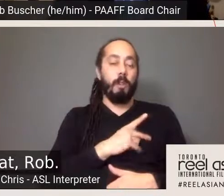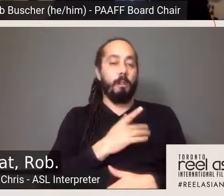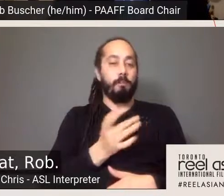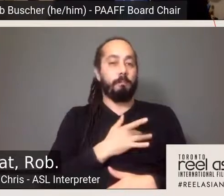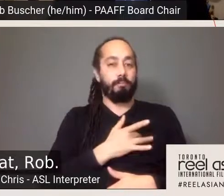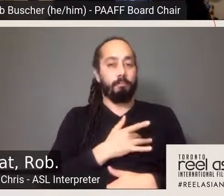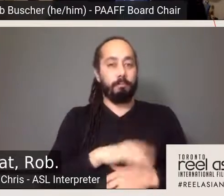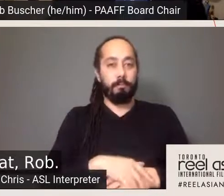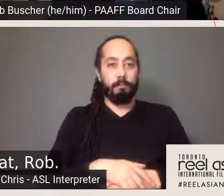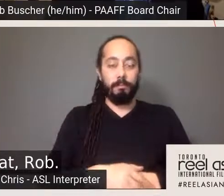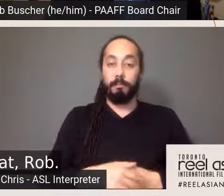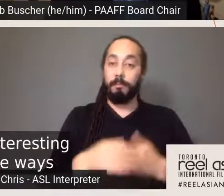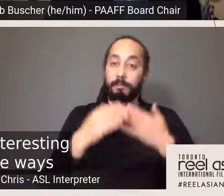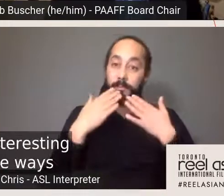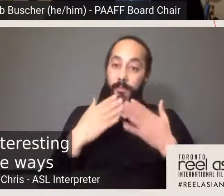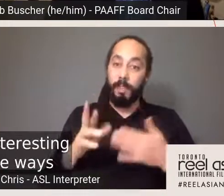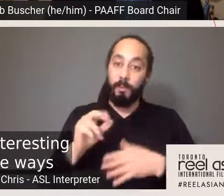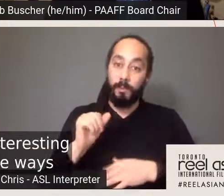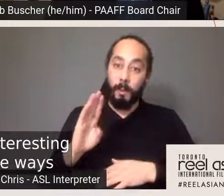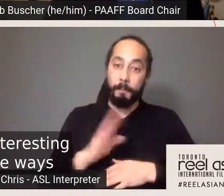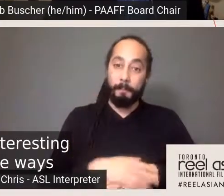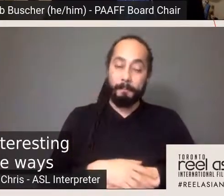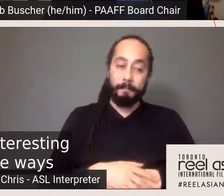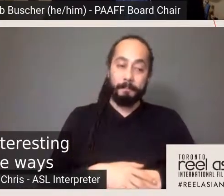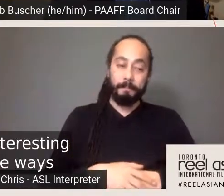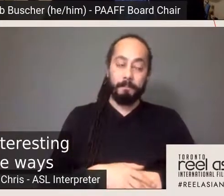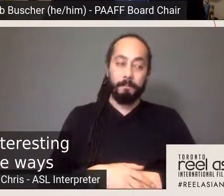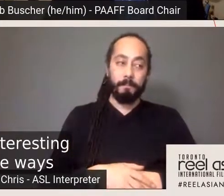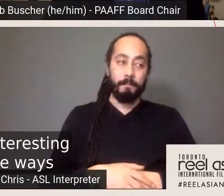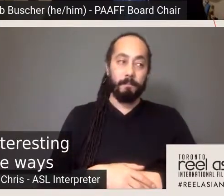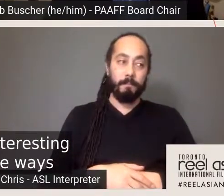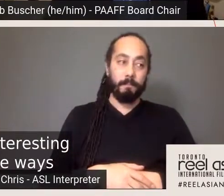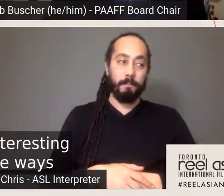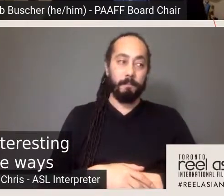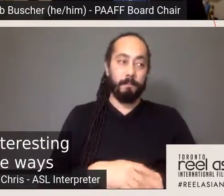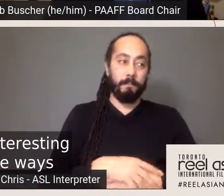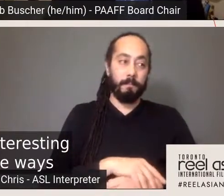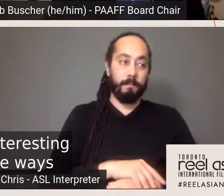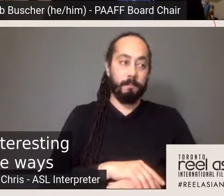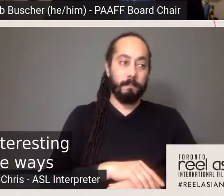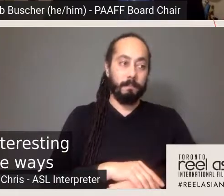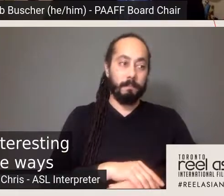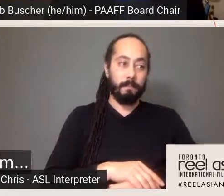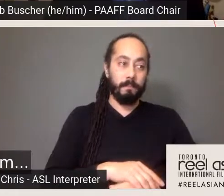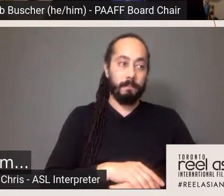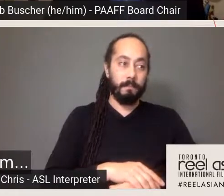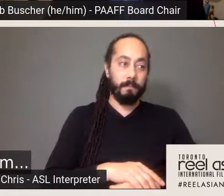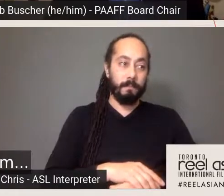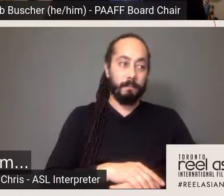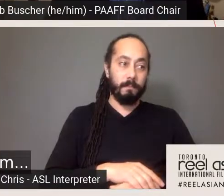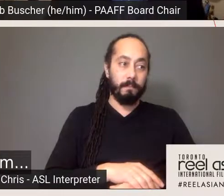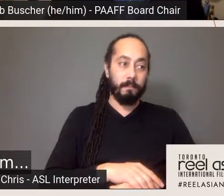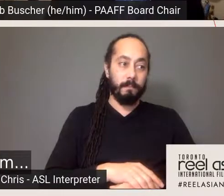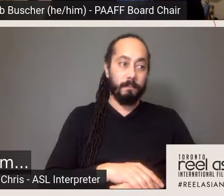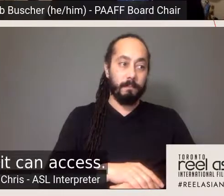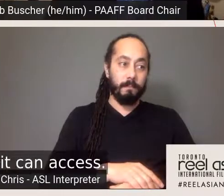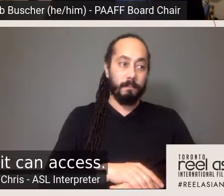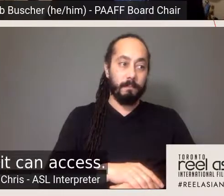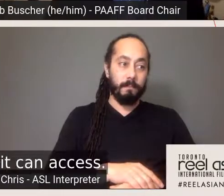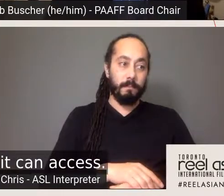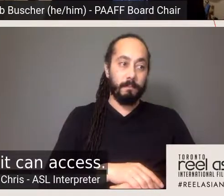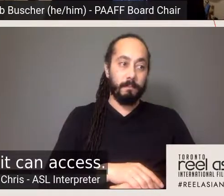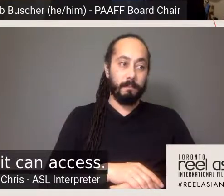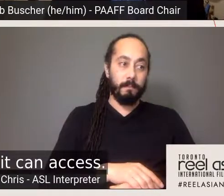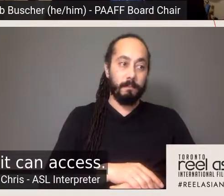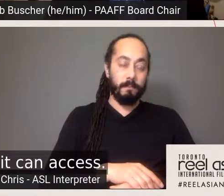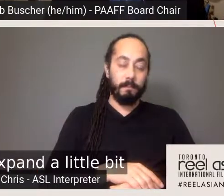Thanks for that, Rob. And it's really interesting to see all these ways that that this film, all these things